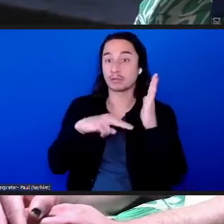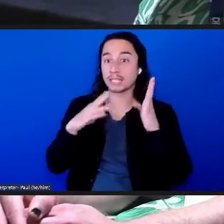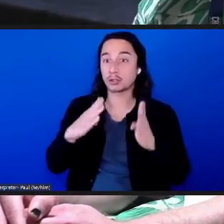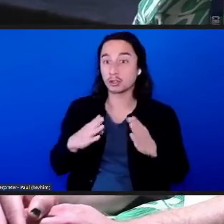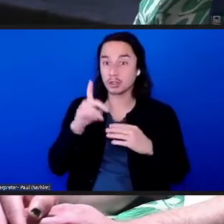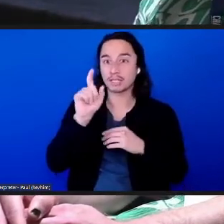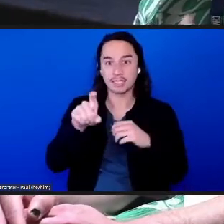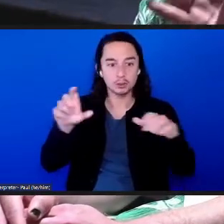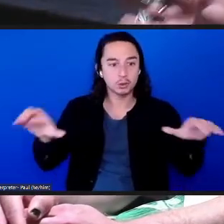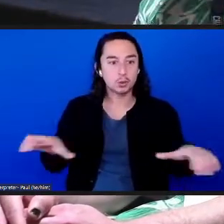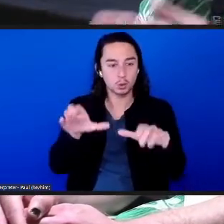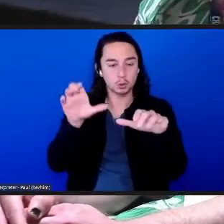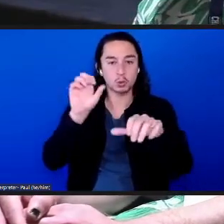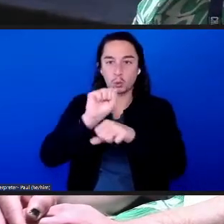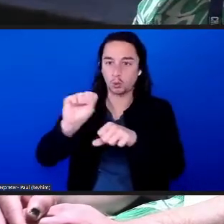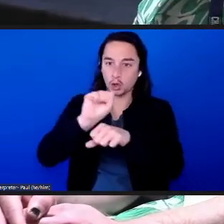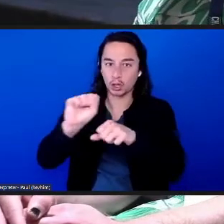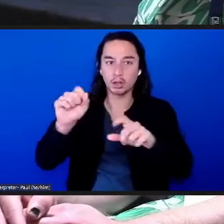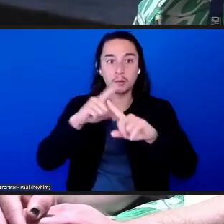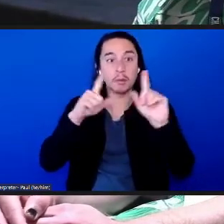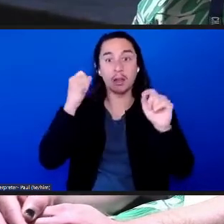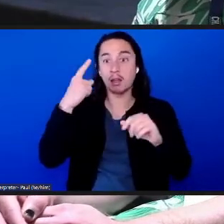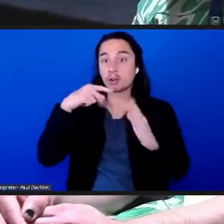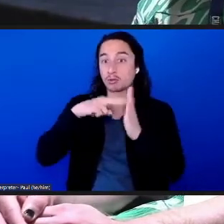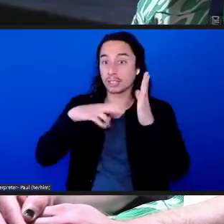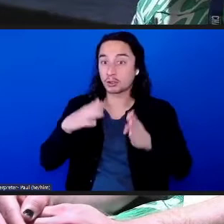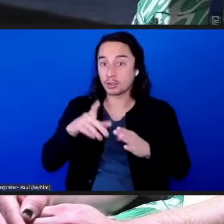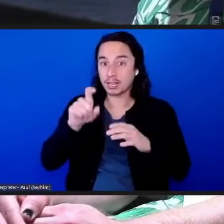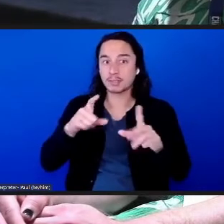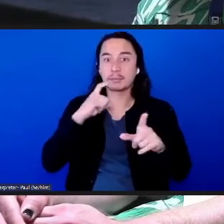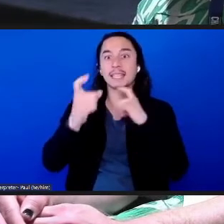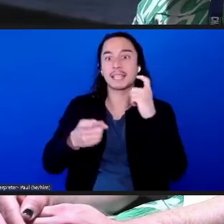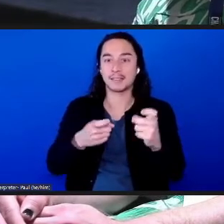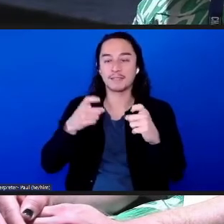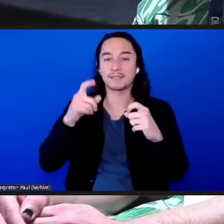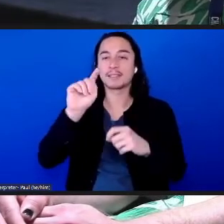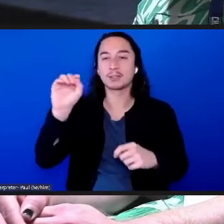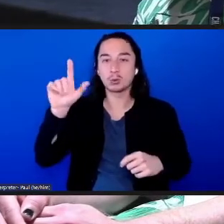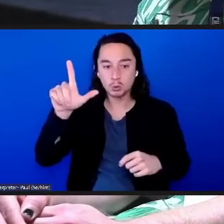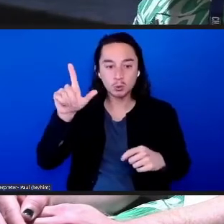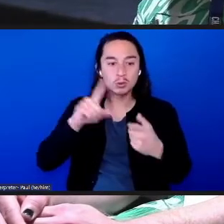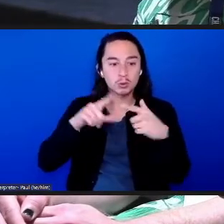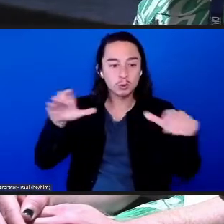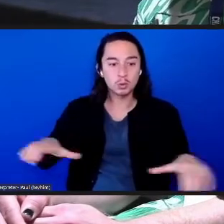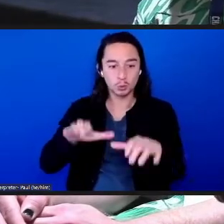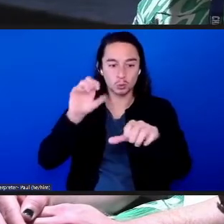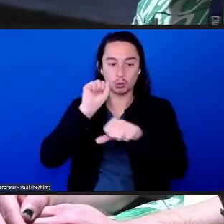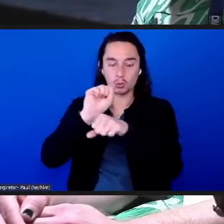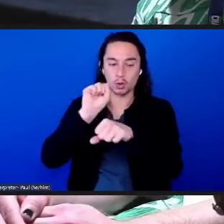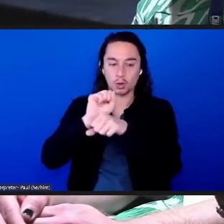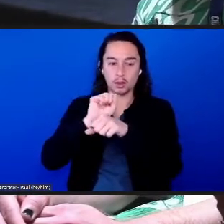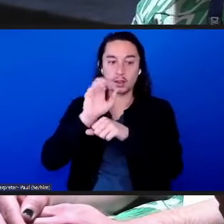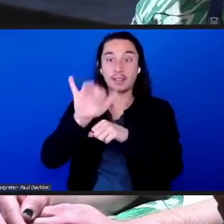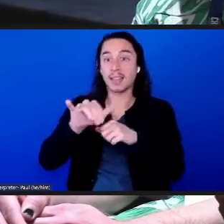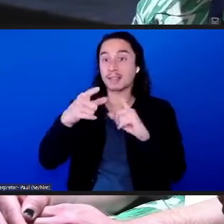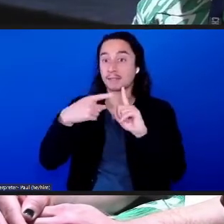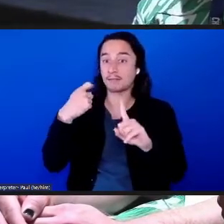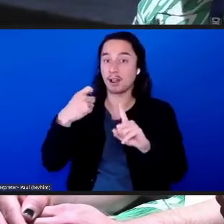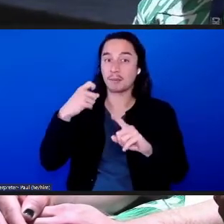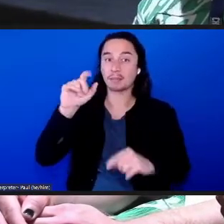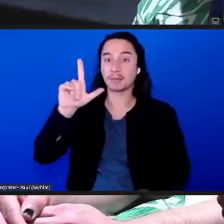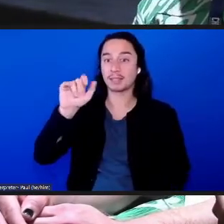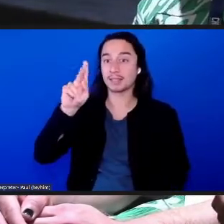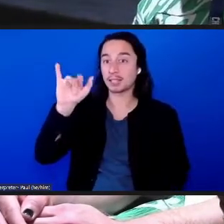work, but the reader also needs to be given the tools to do the work. And that comes from the literary departments,